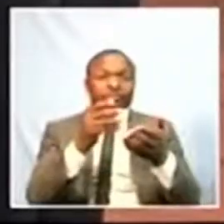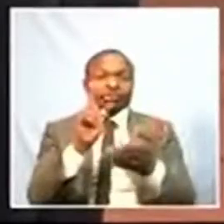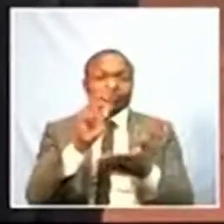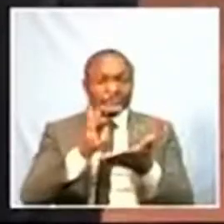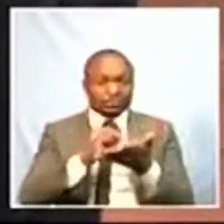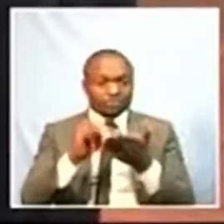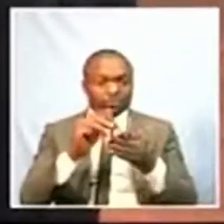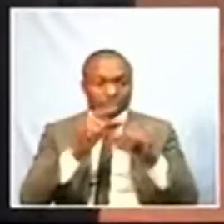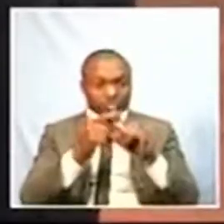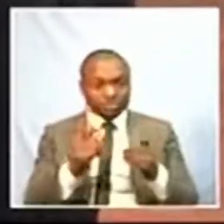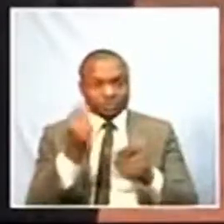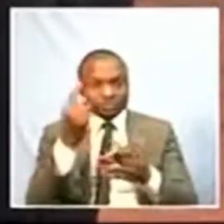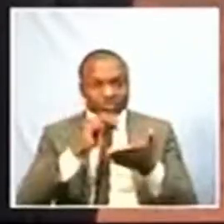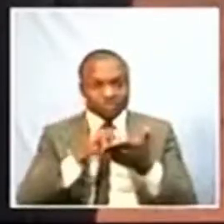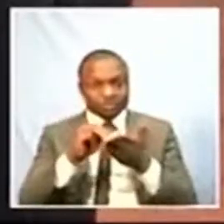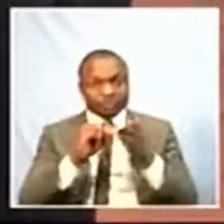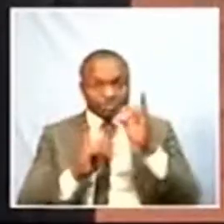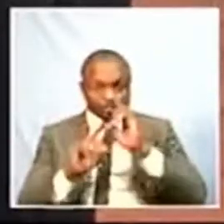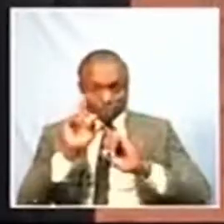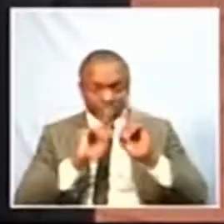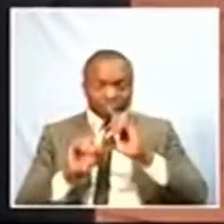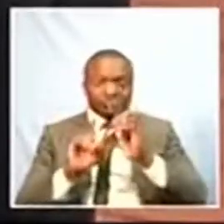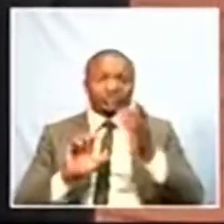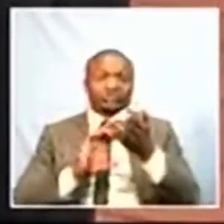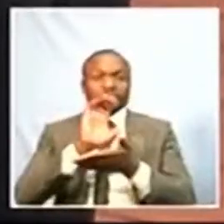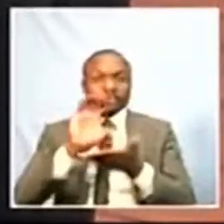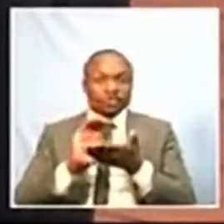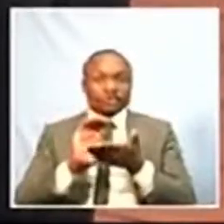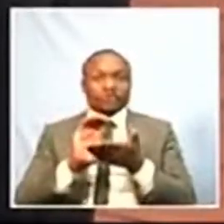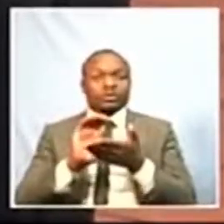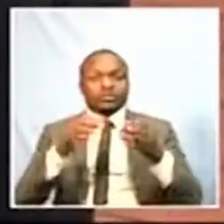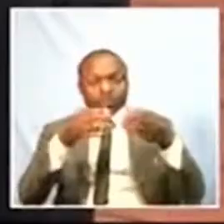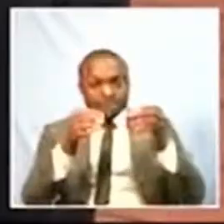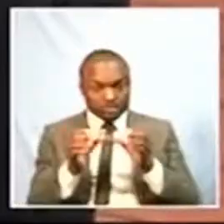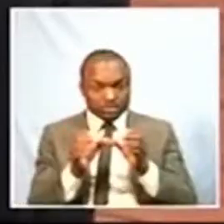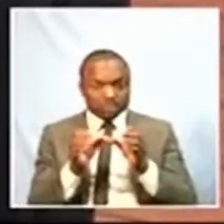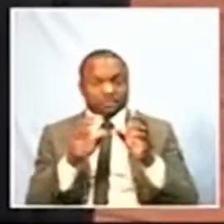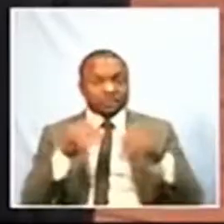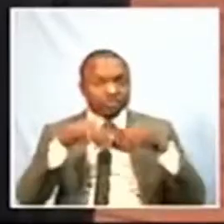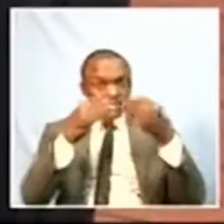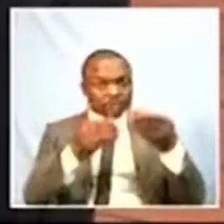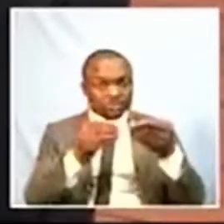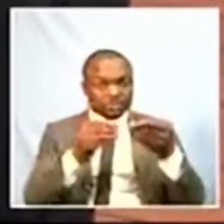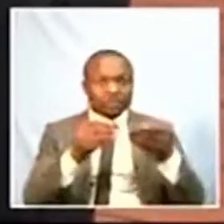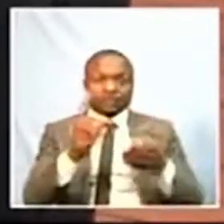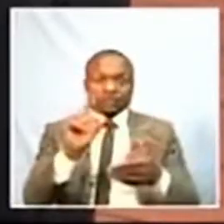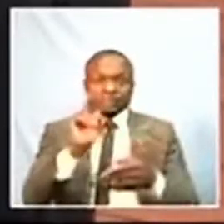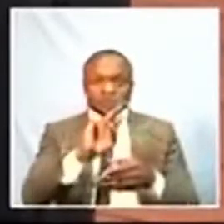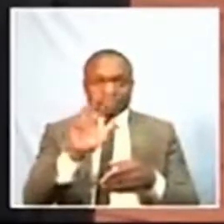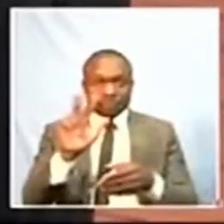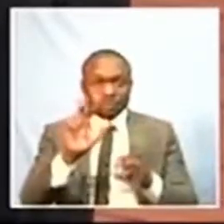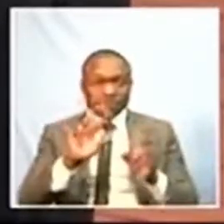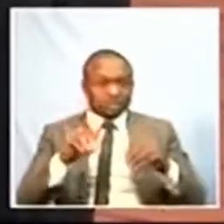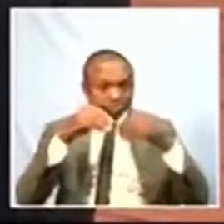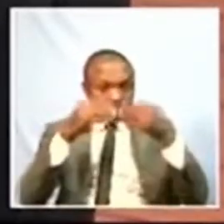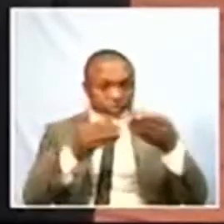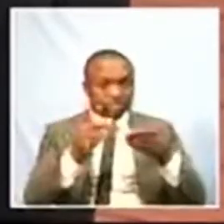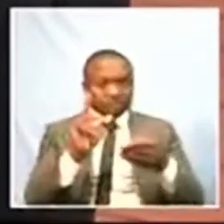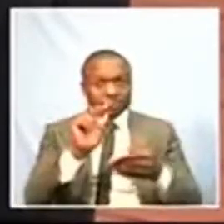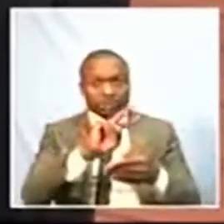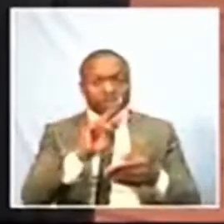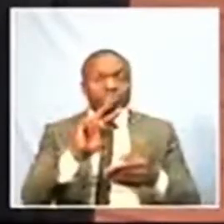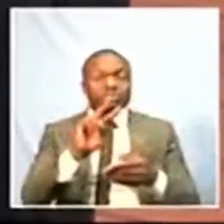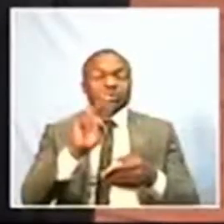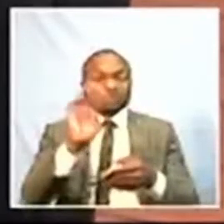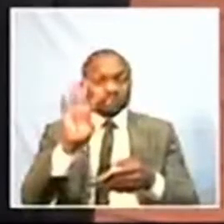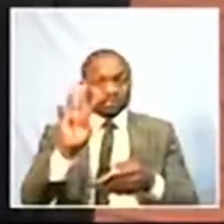million under discussion is only for CHOMA Central constituency, which was allocated in 2023 and also allocated in 2024,